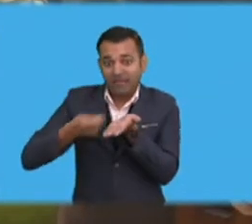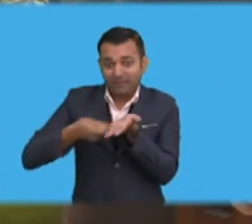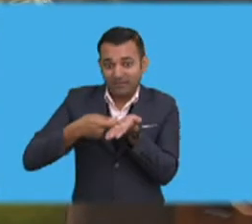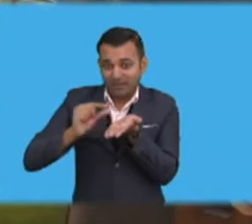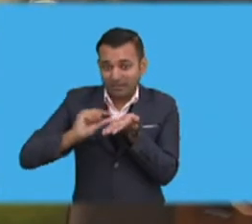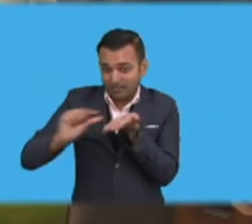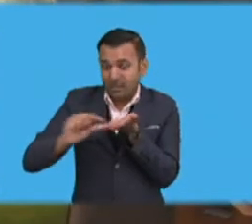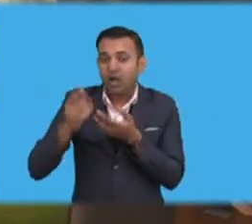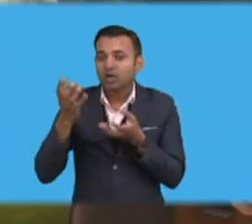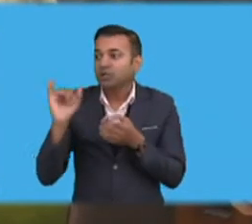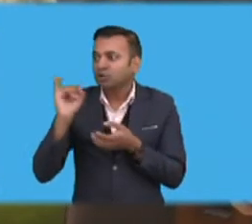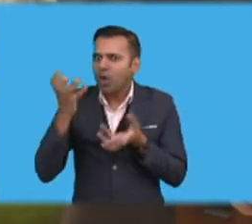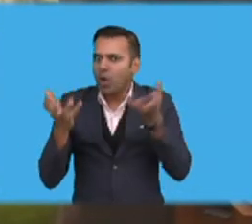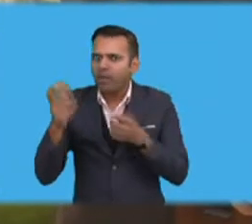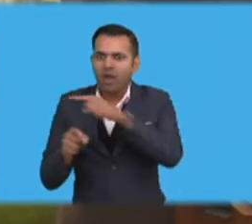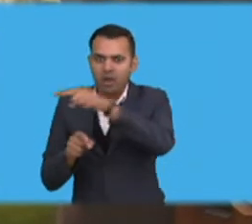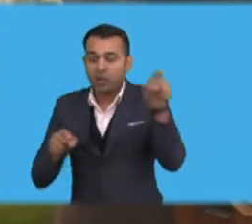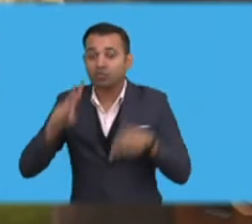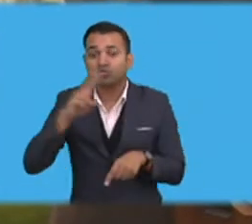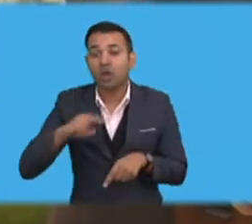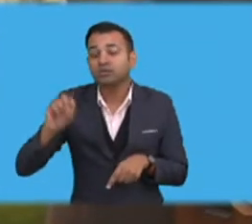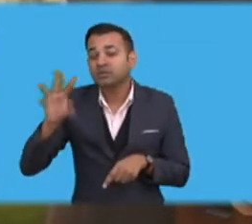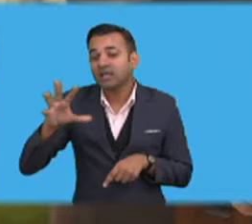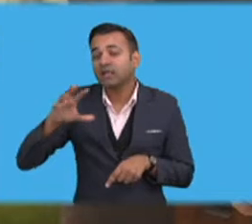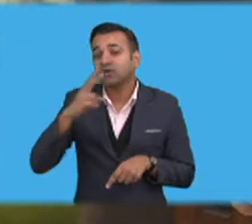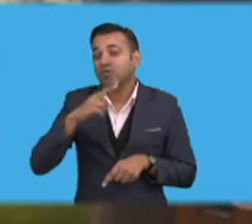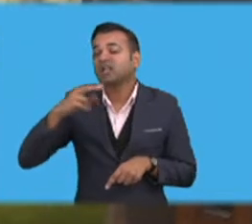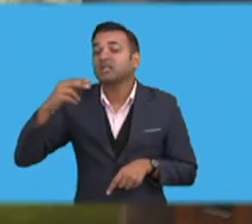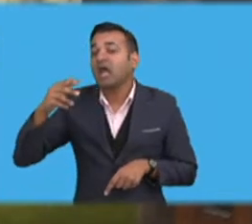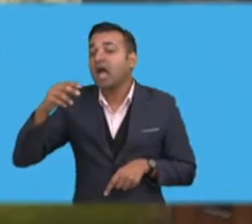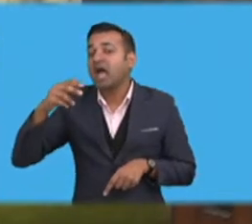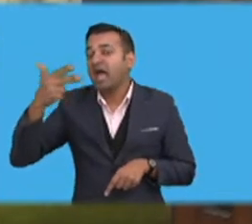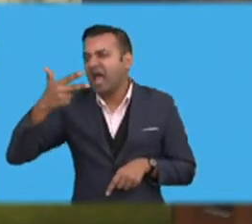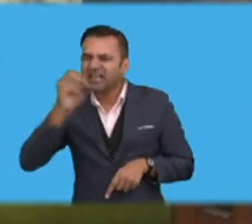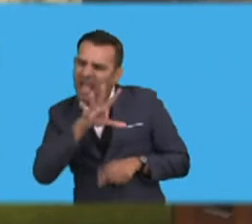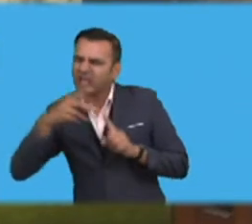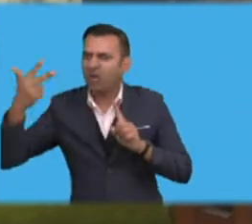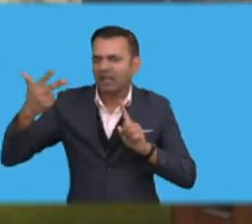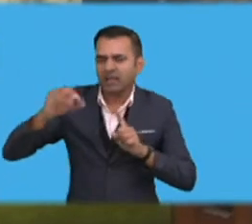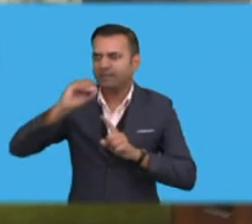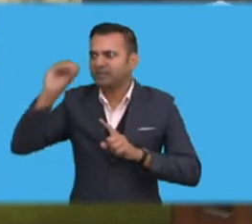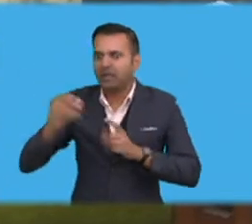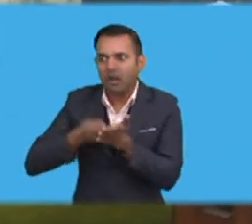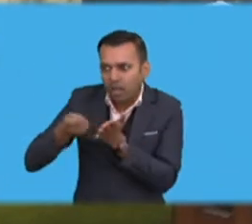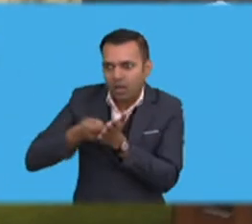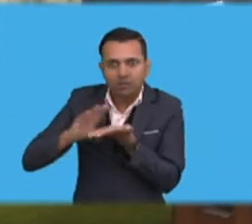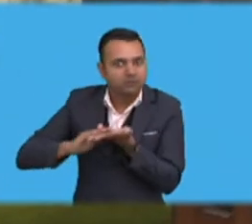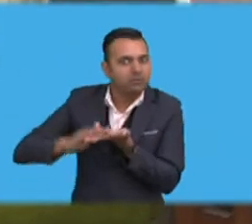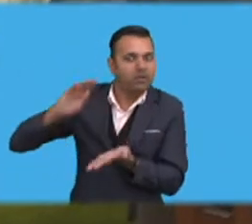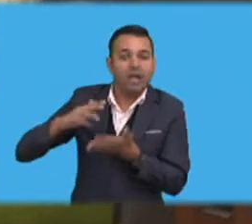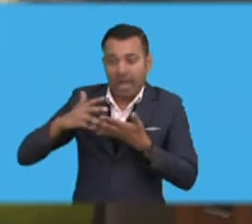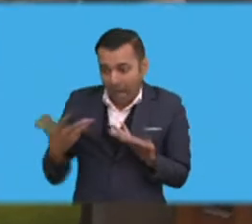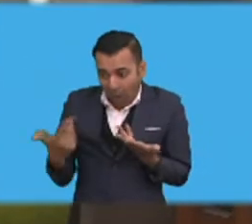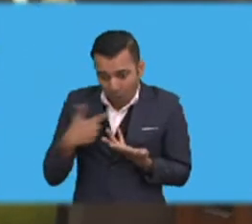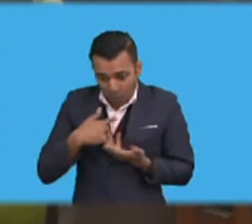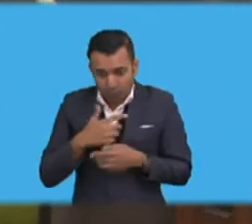ranging from 10 to 80% compared to the previous levies charged as CTP insurance premiums. And Chan would also